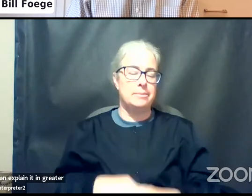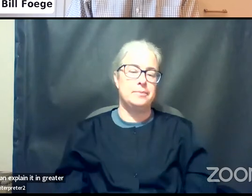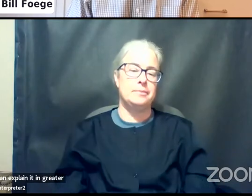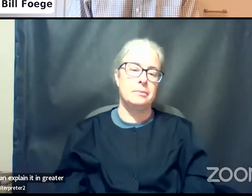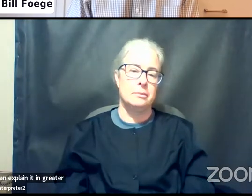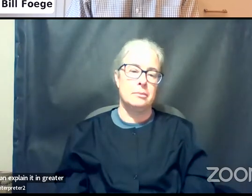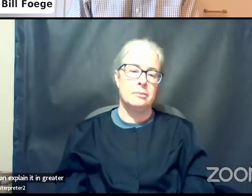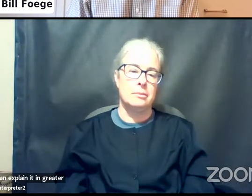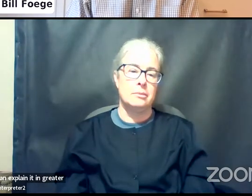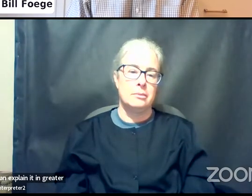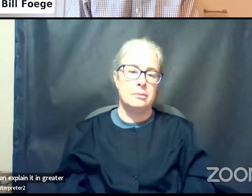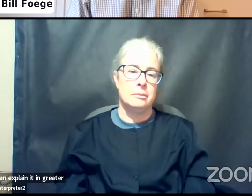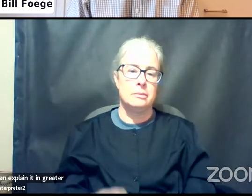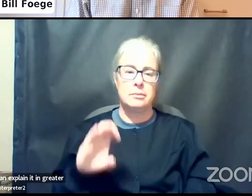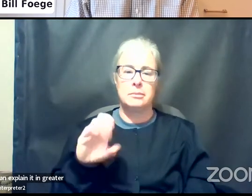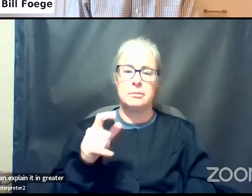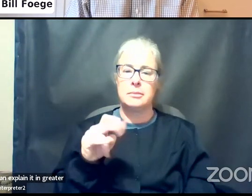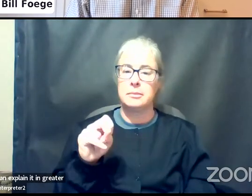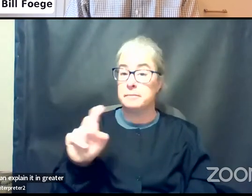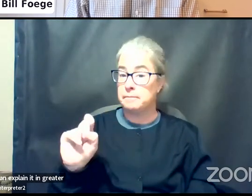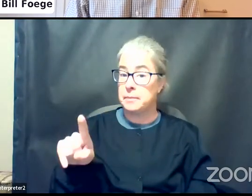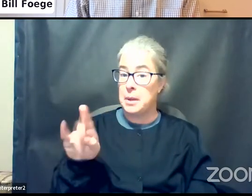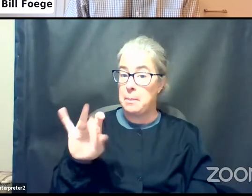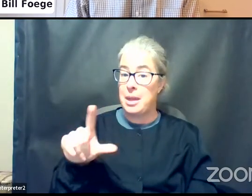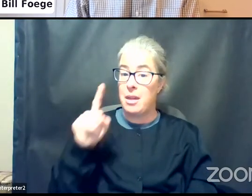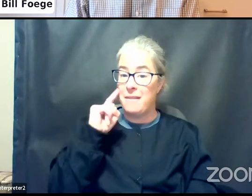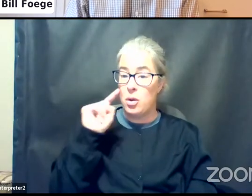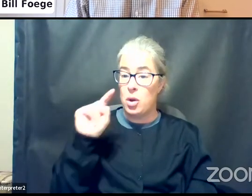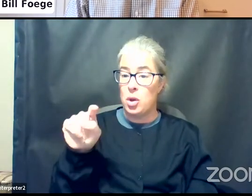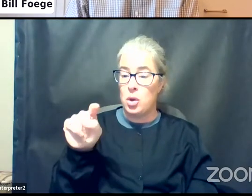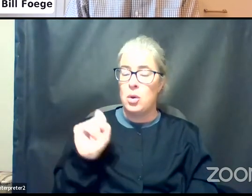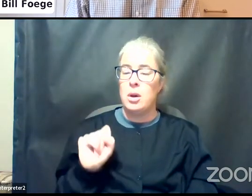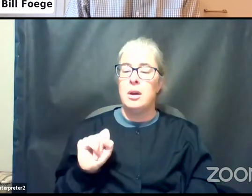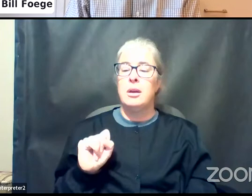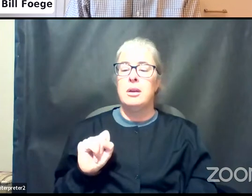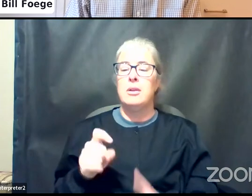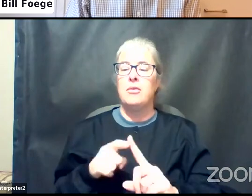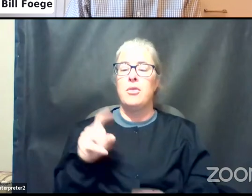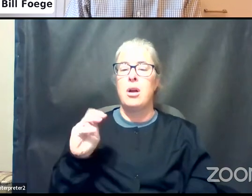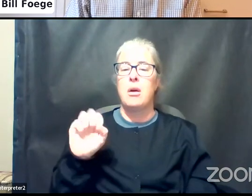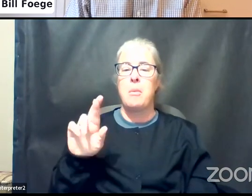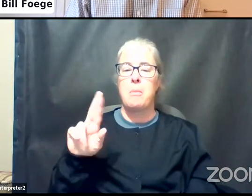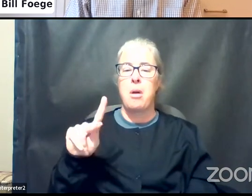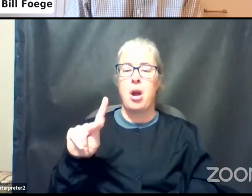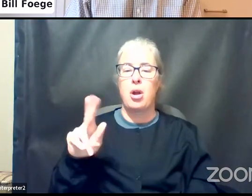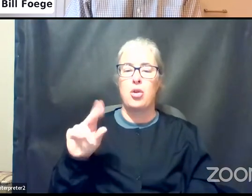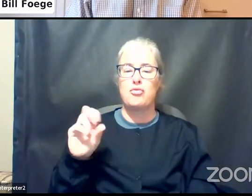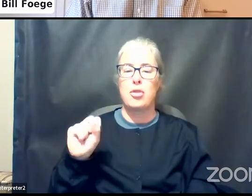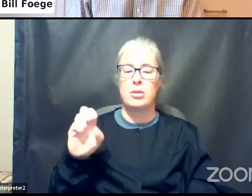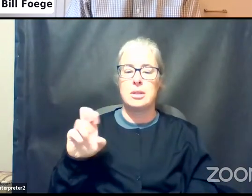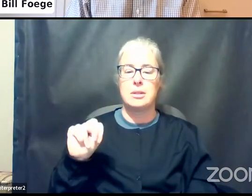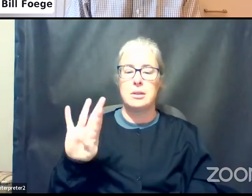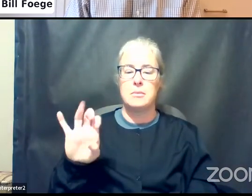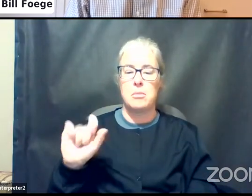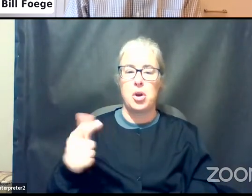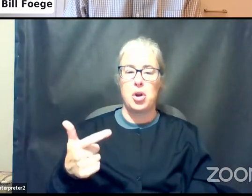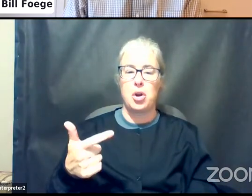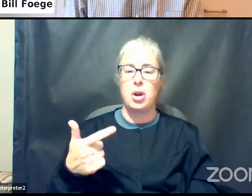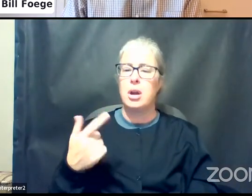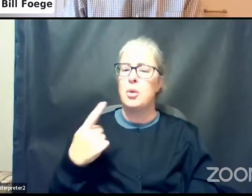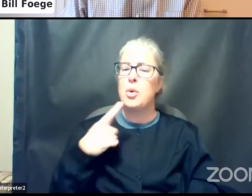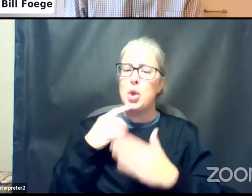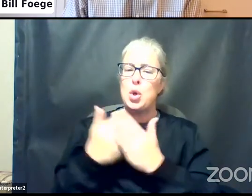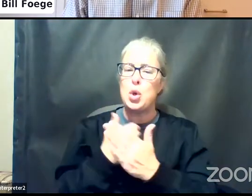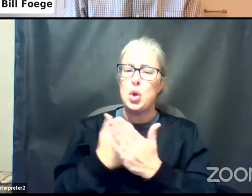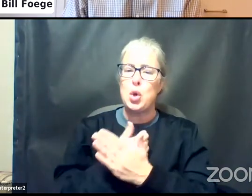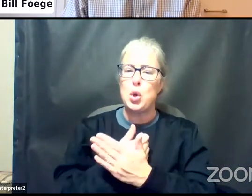mm-hmm bill this question is for you uh for Mark Rosenberg one of the new